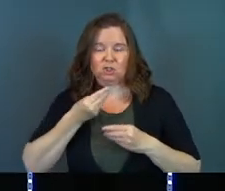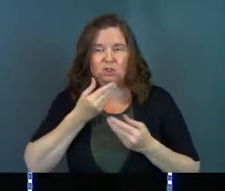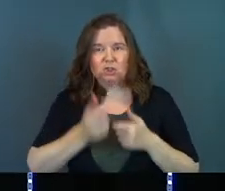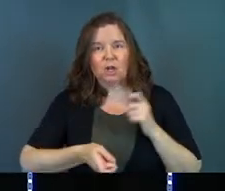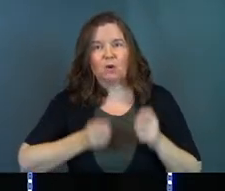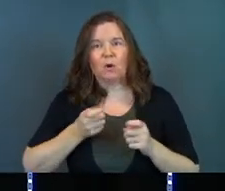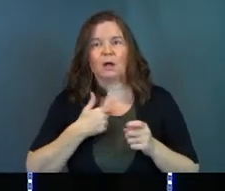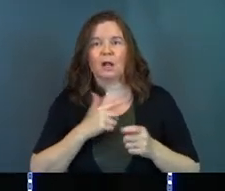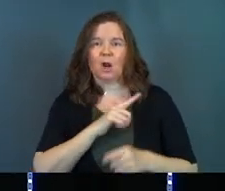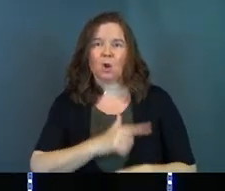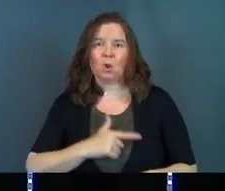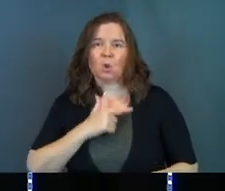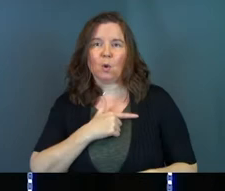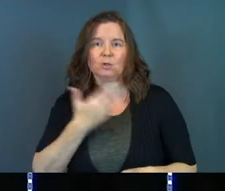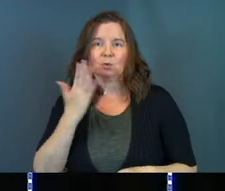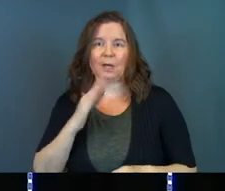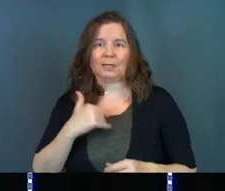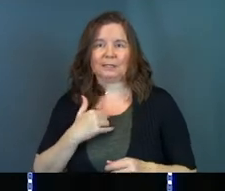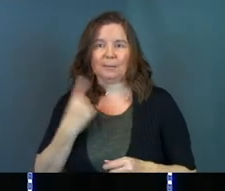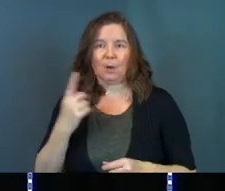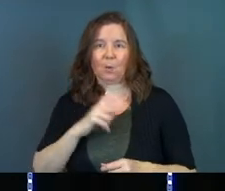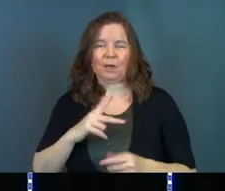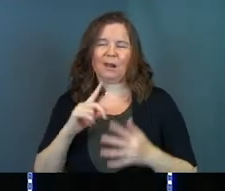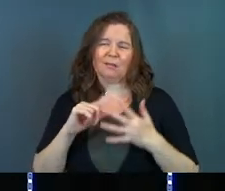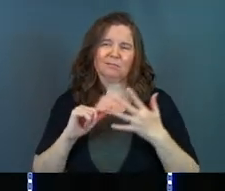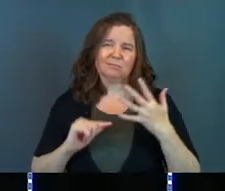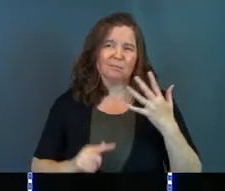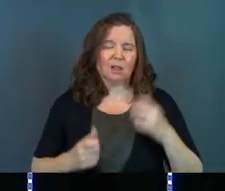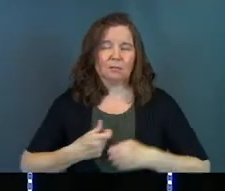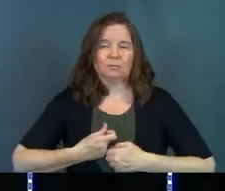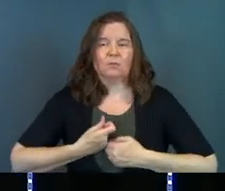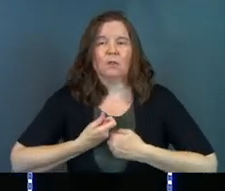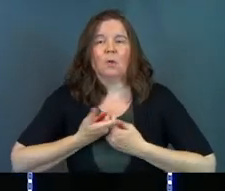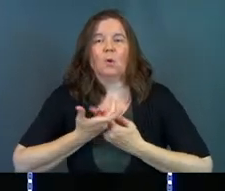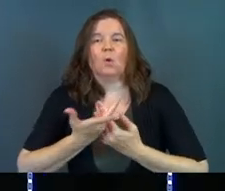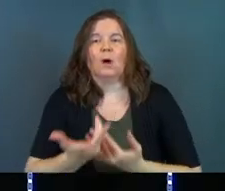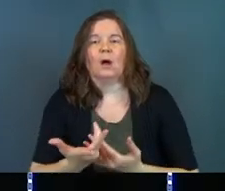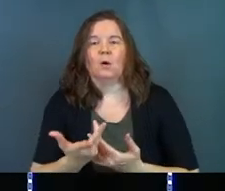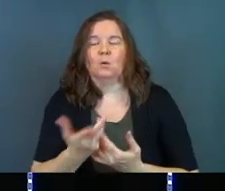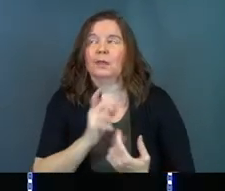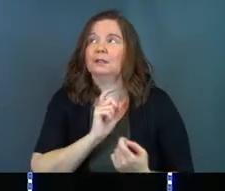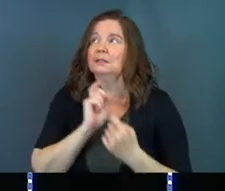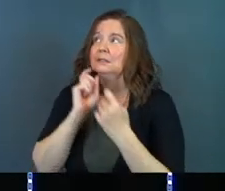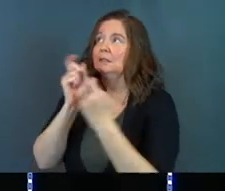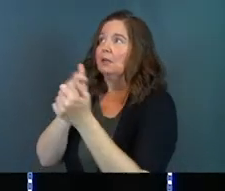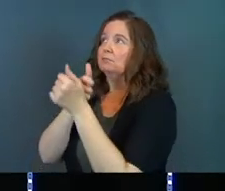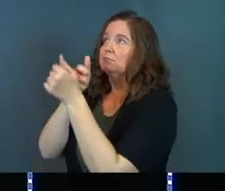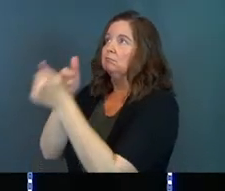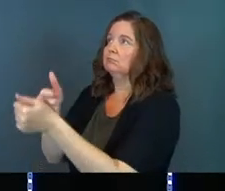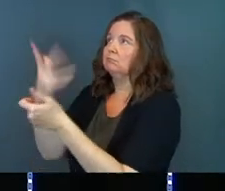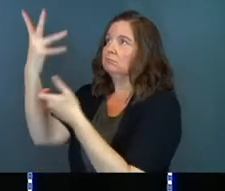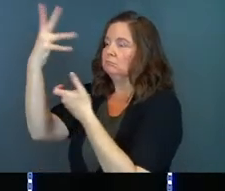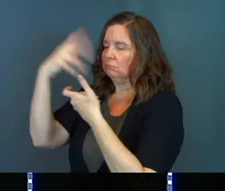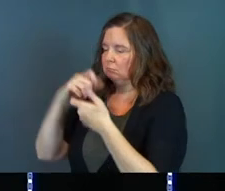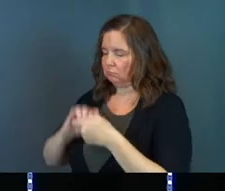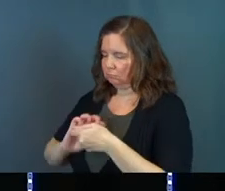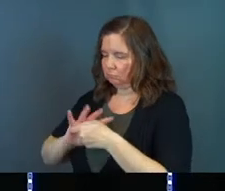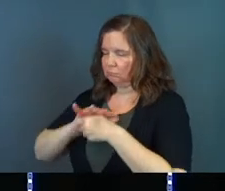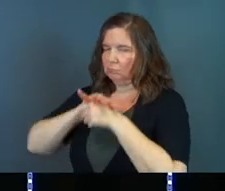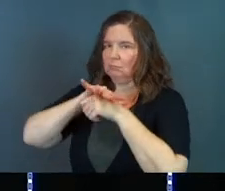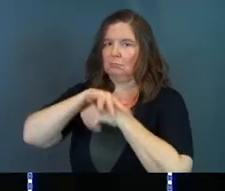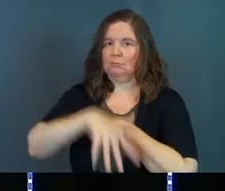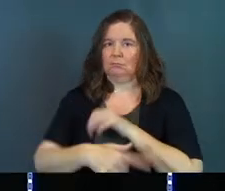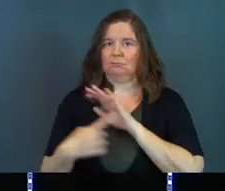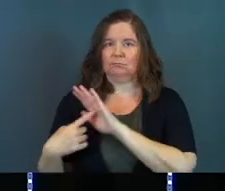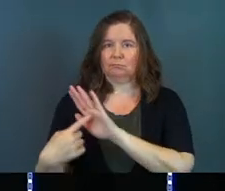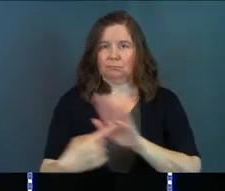generosity and loyalty to God as my one king, all those things flow out of a life that have given themselves to Jesus Christ.